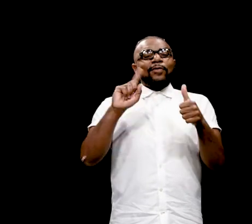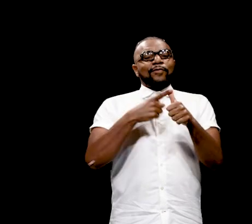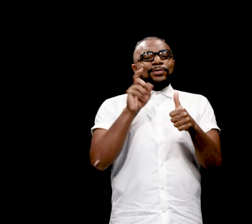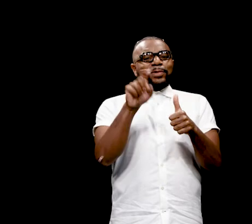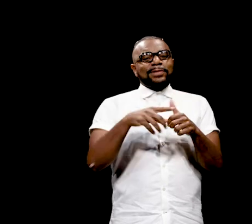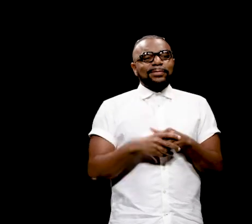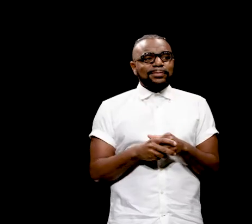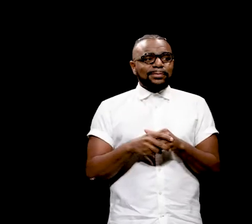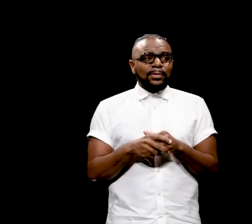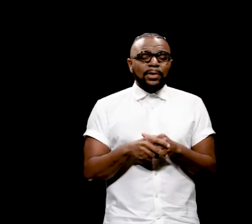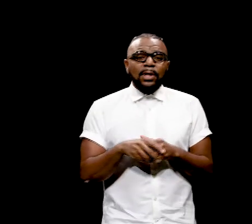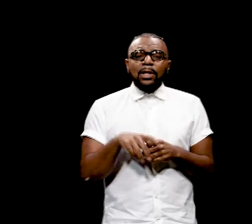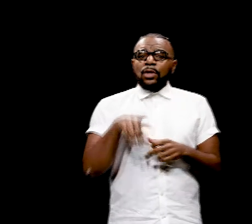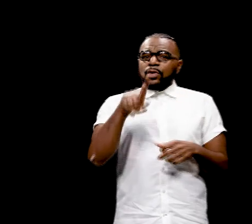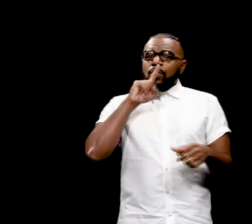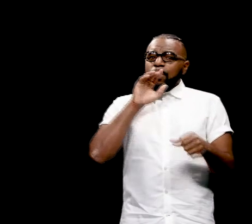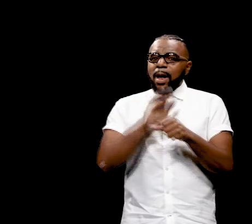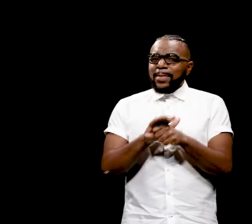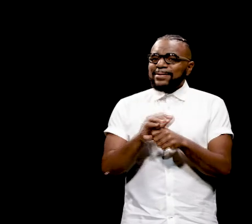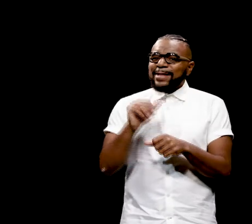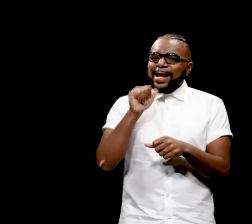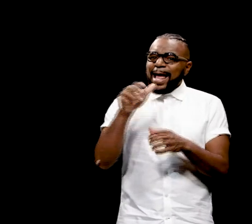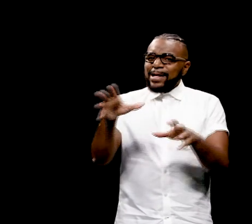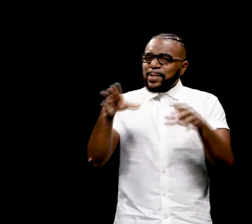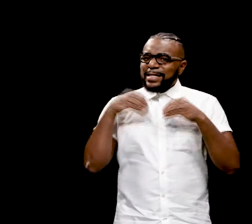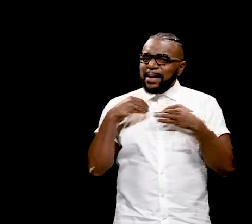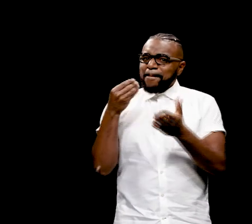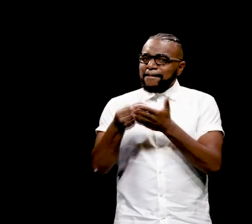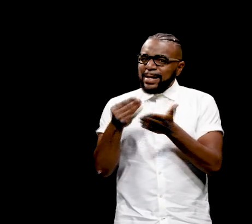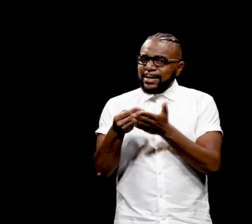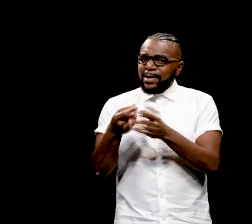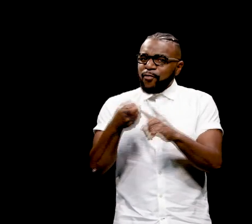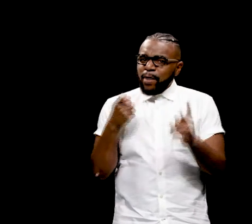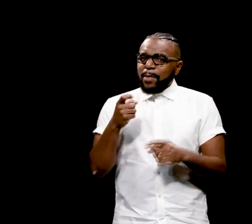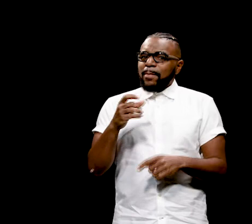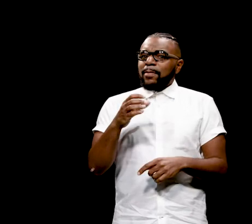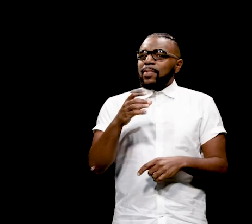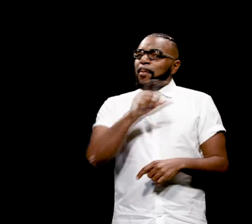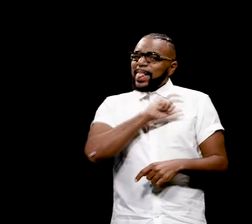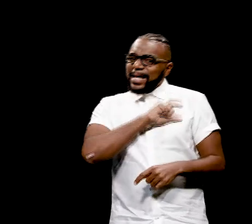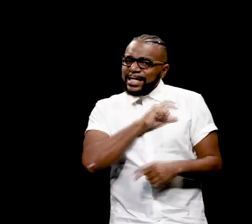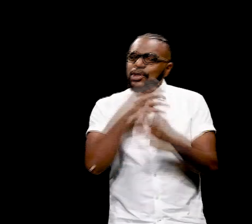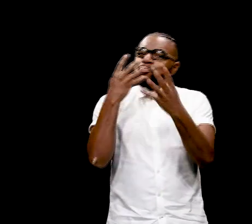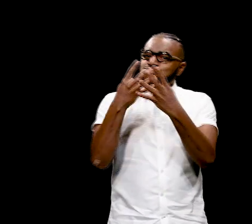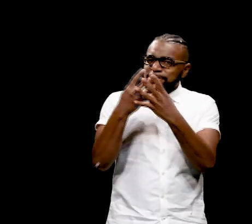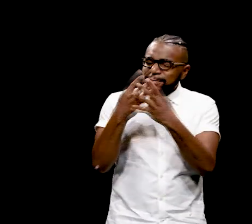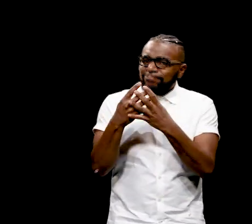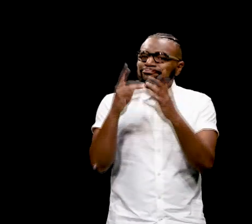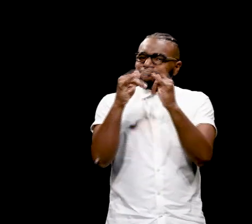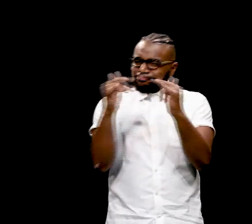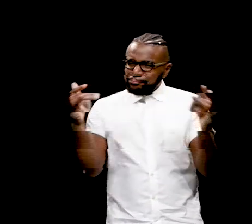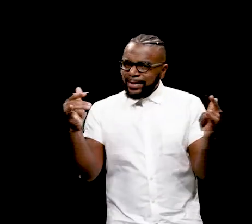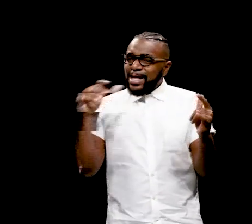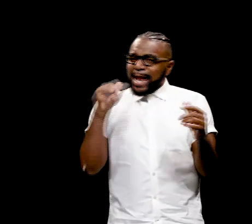Question 1. Will you pledge not to take contributions from the police, prison, and incarceration industry, not